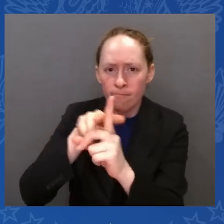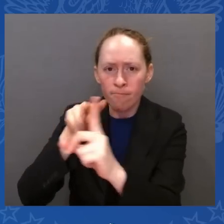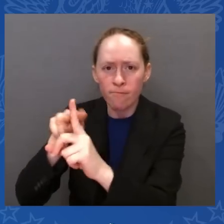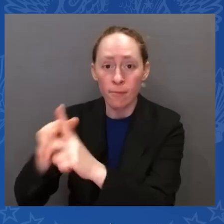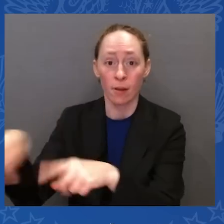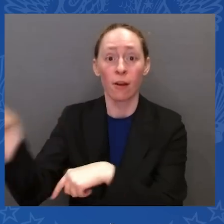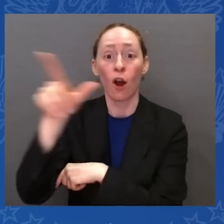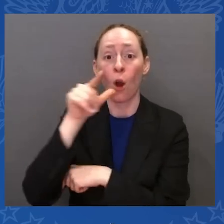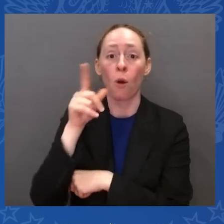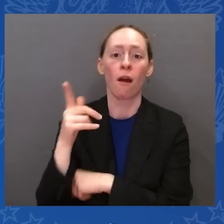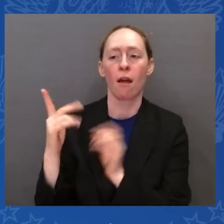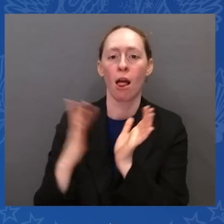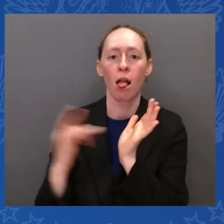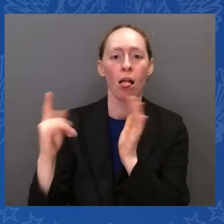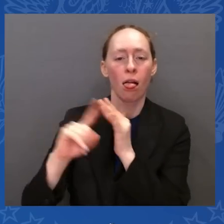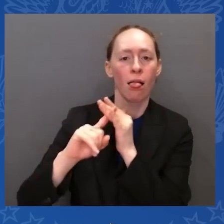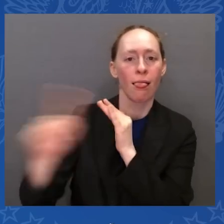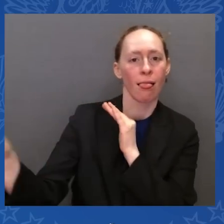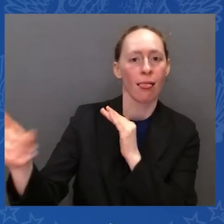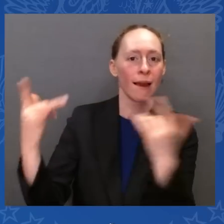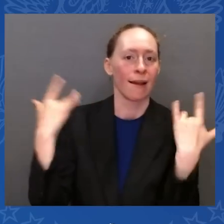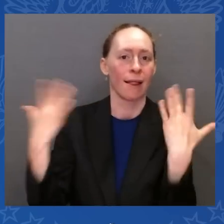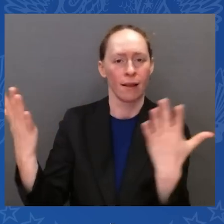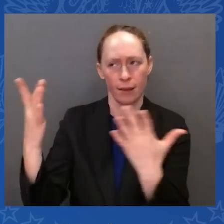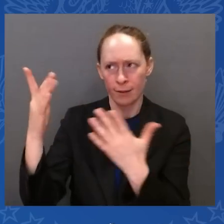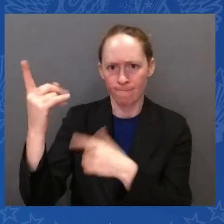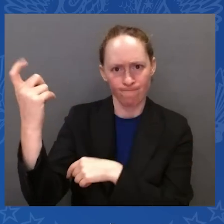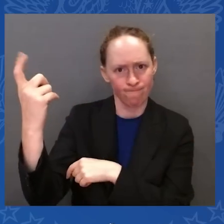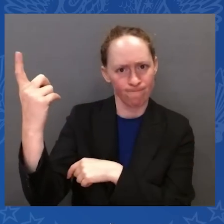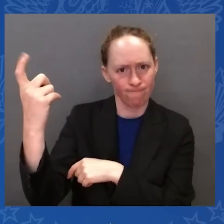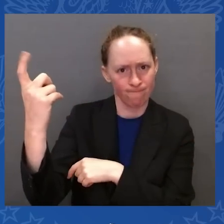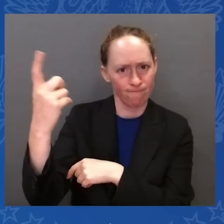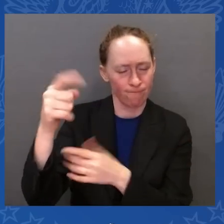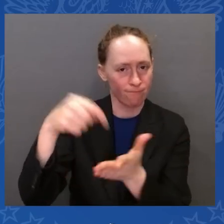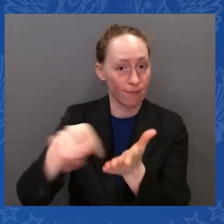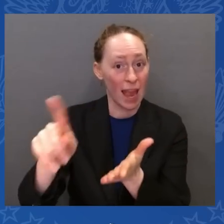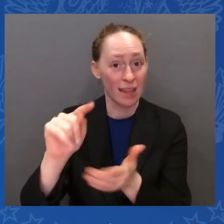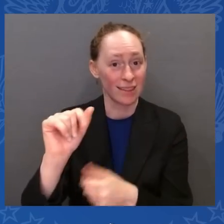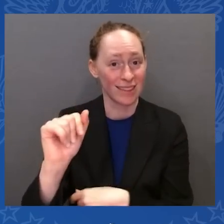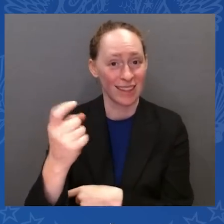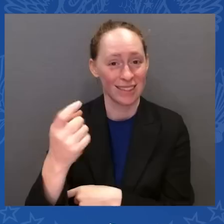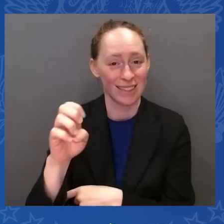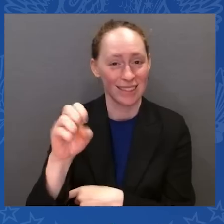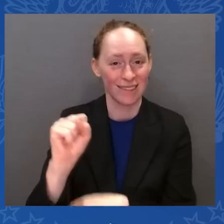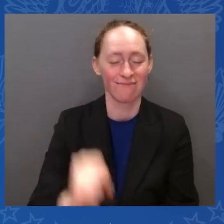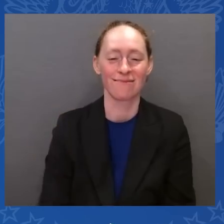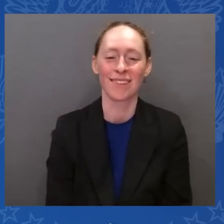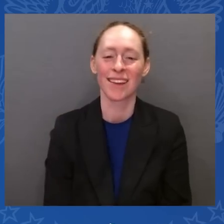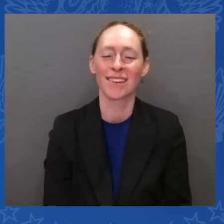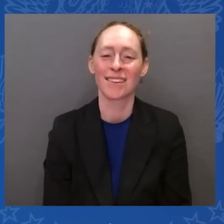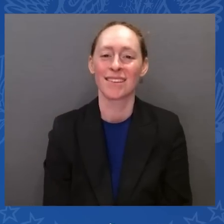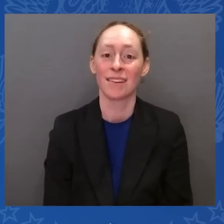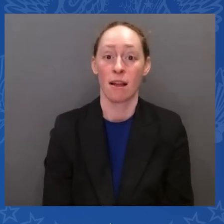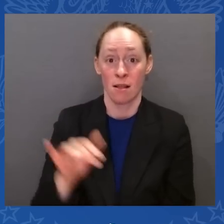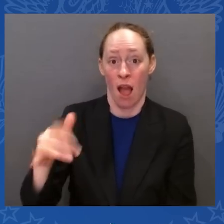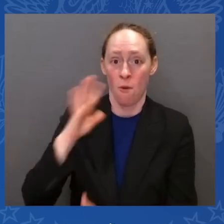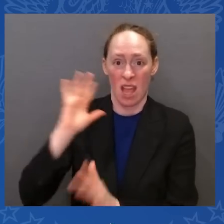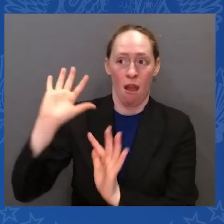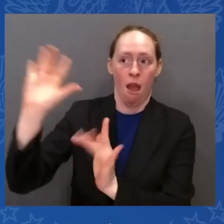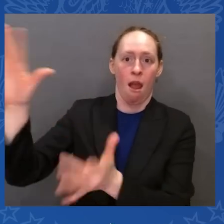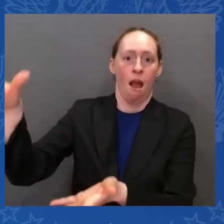agents to thoroughly look at the taxes of billionaires in America. This Congressional Budget Office says it would raise $200